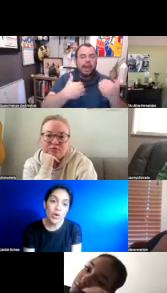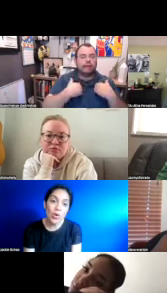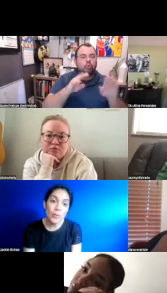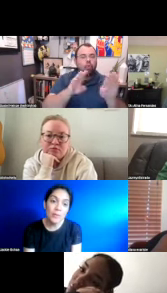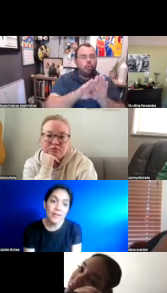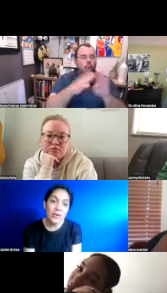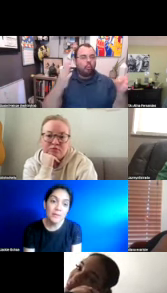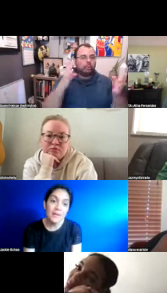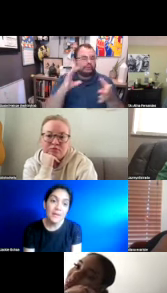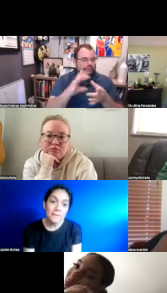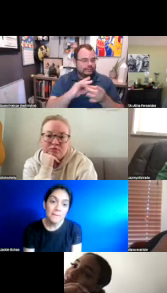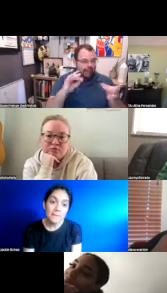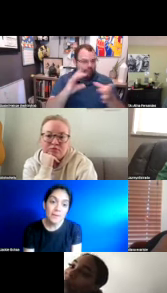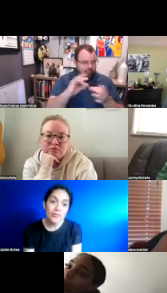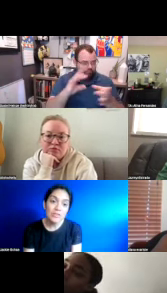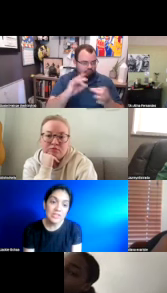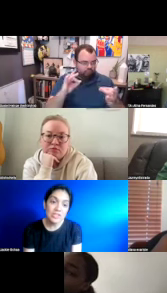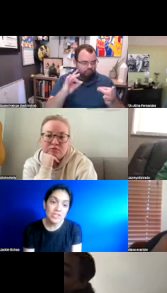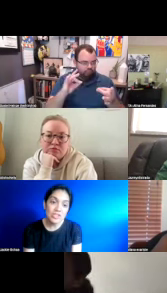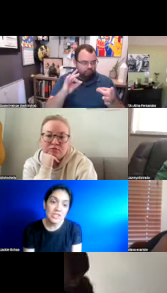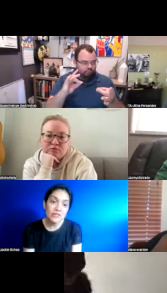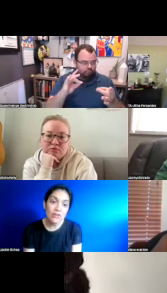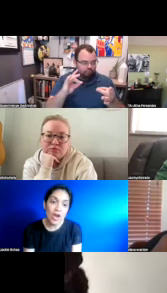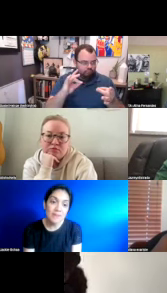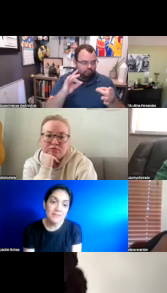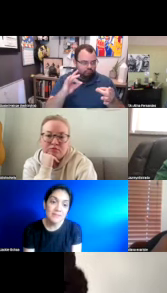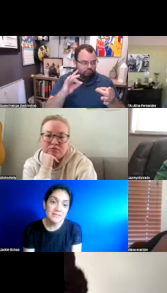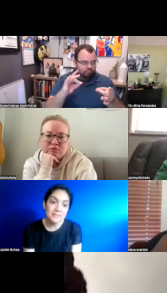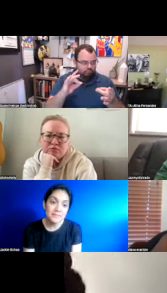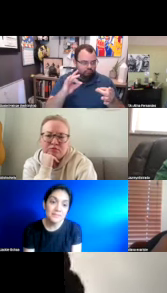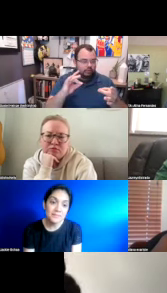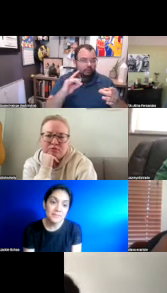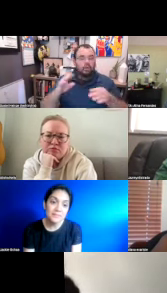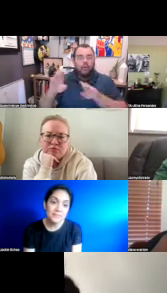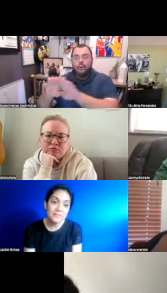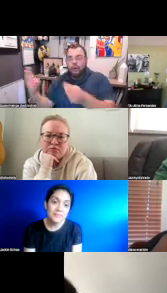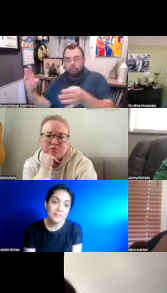I want to open it up for discussion and for comments.